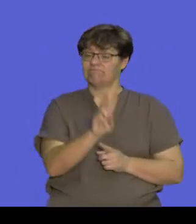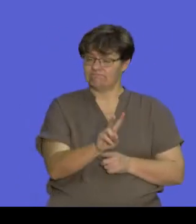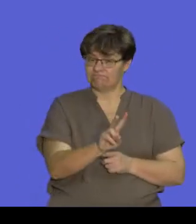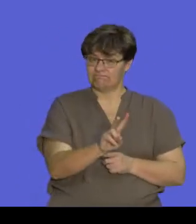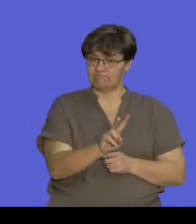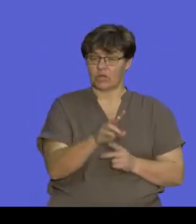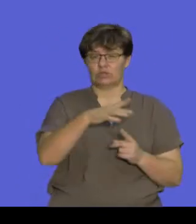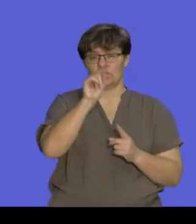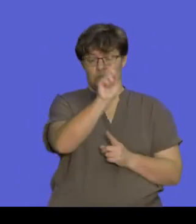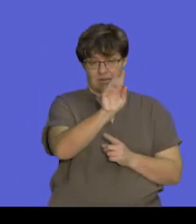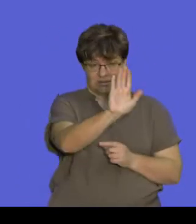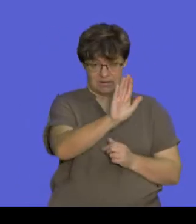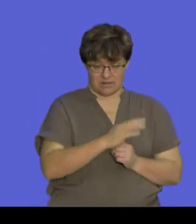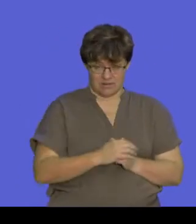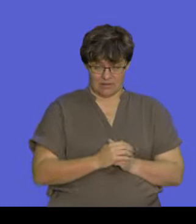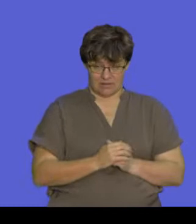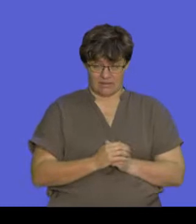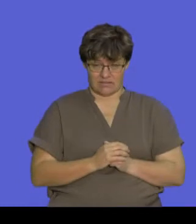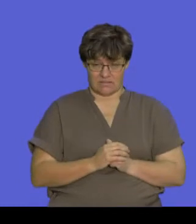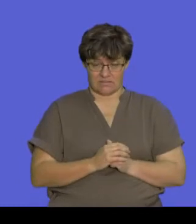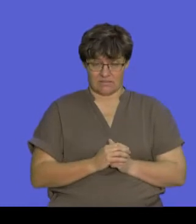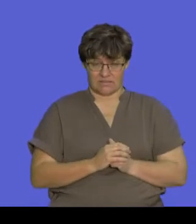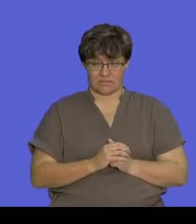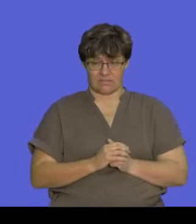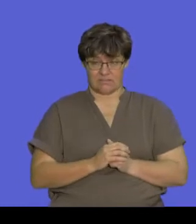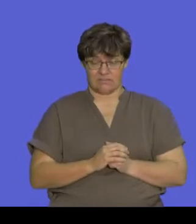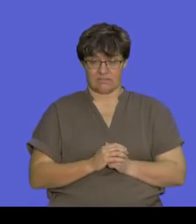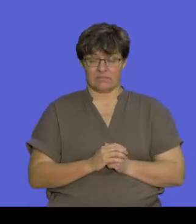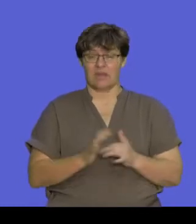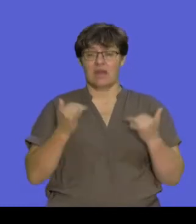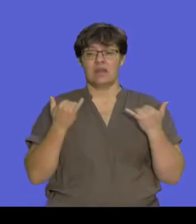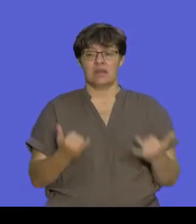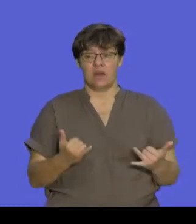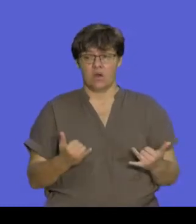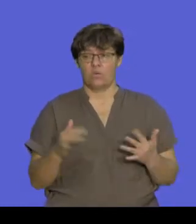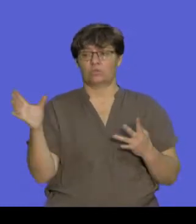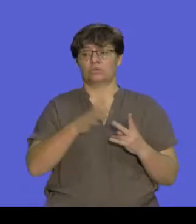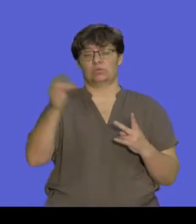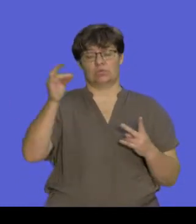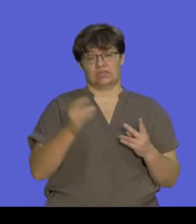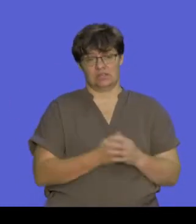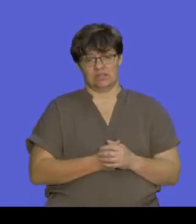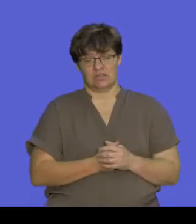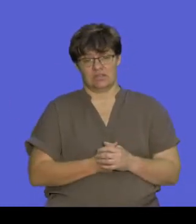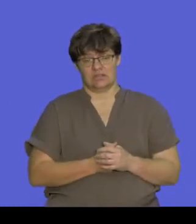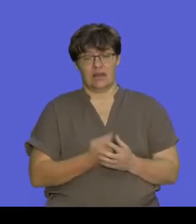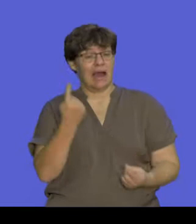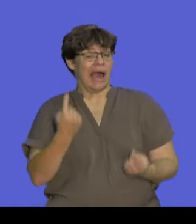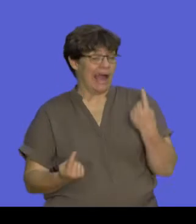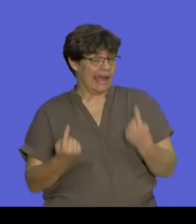choice. At this point, we can then choose to either